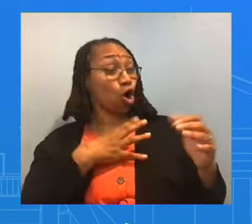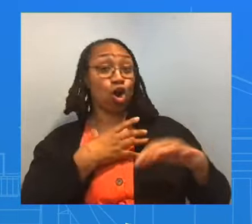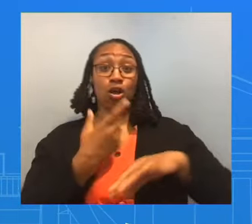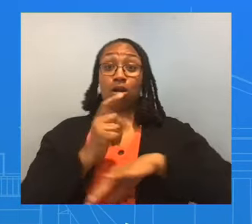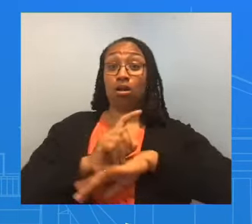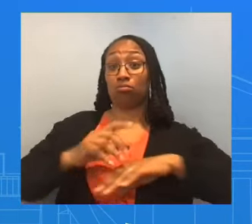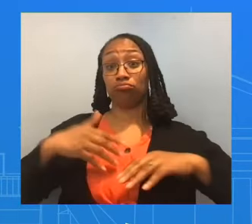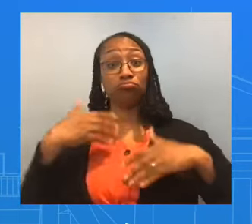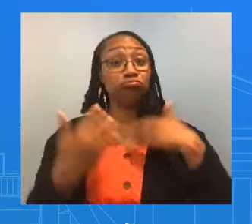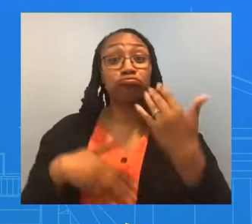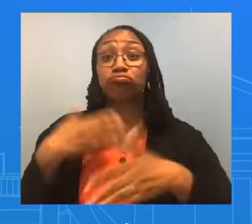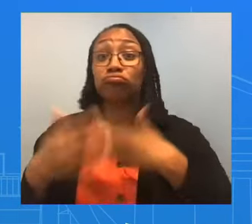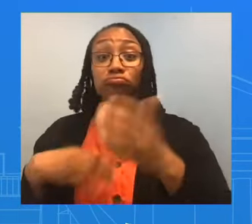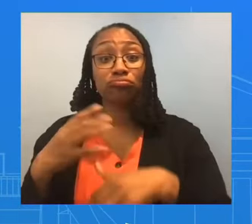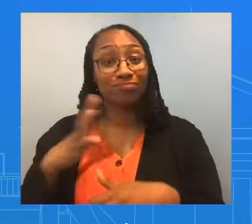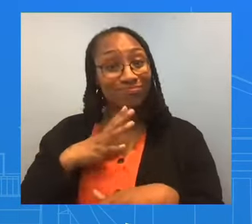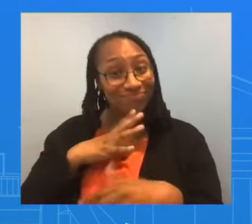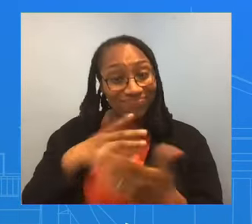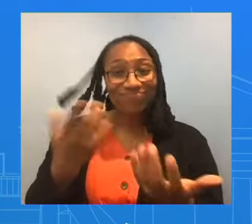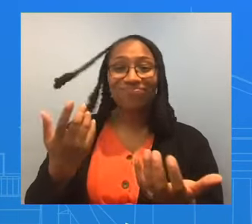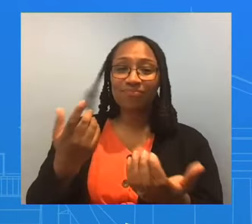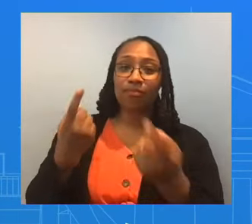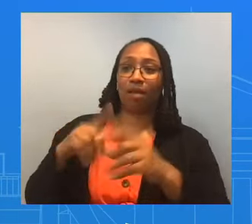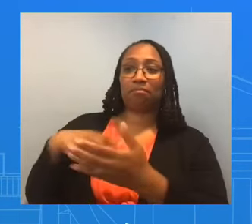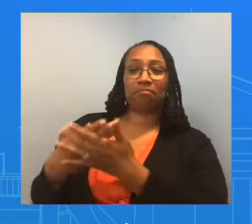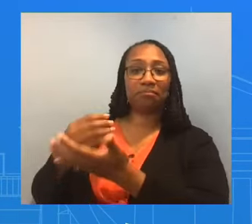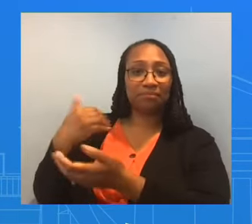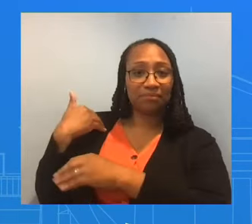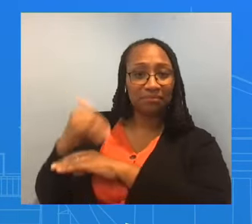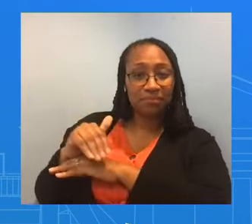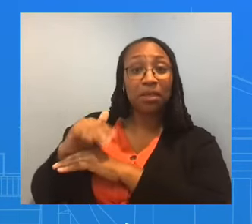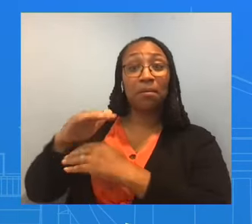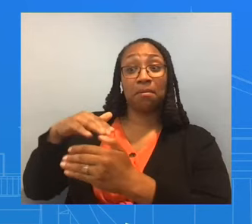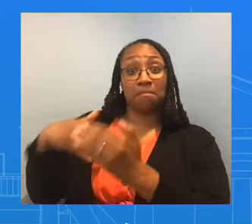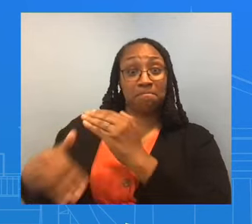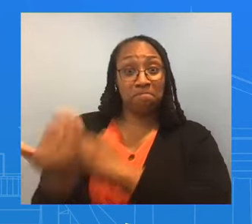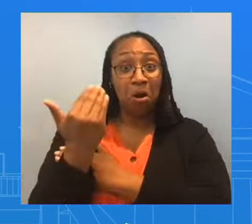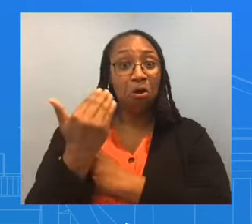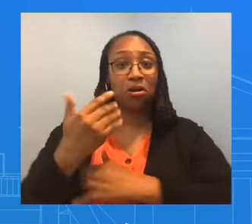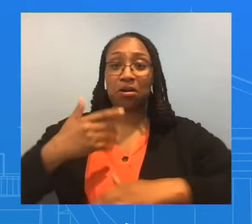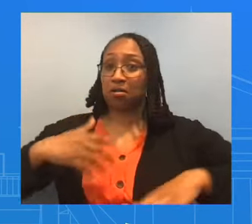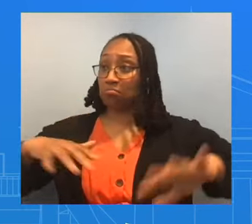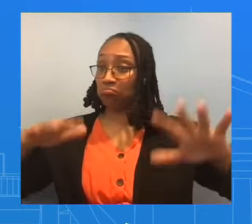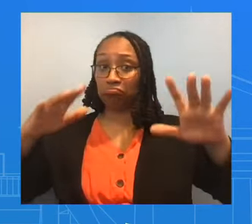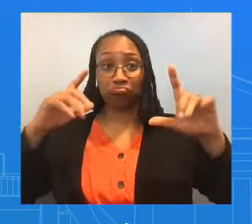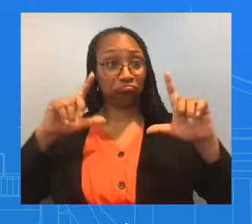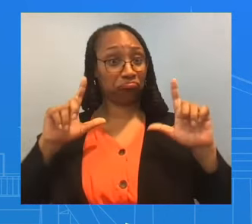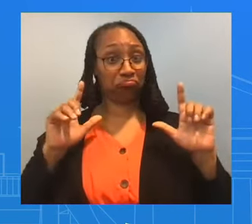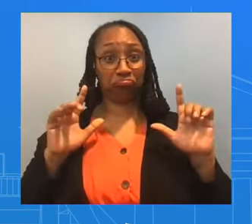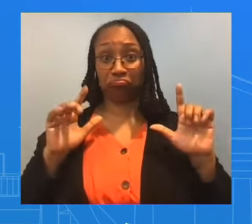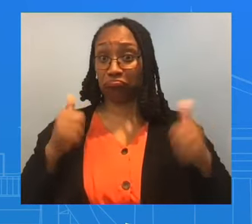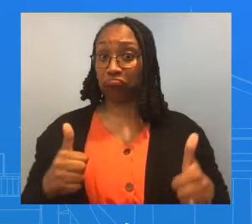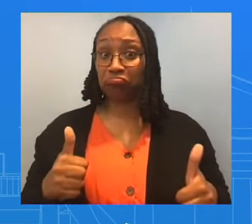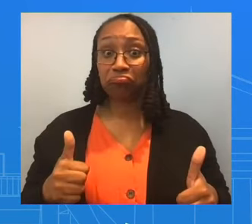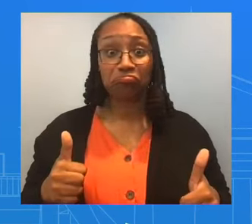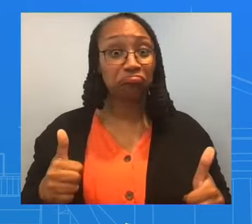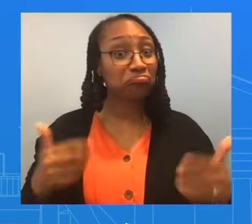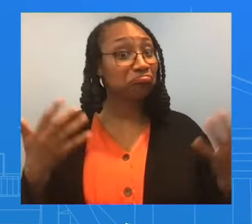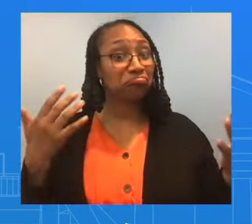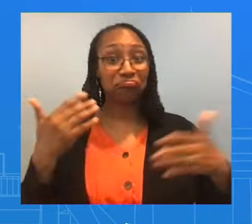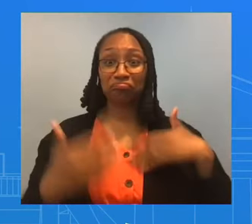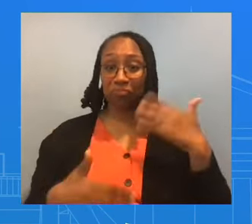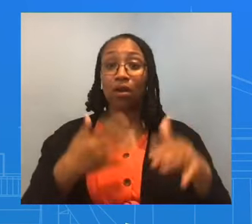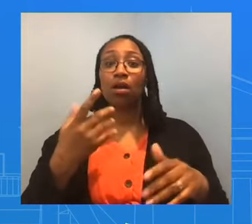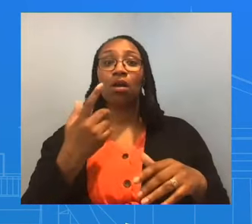procedure today. It's successfully completed. He'll be in the residence working this afternoon. And that's the best that I can say. I have